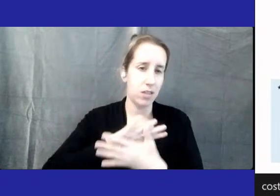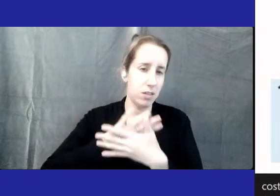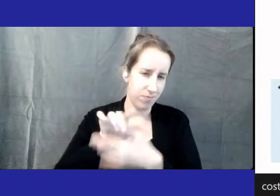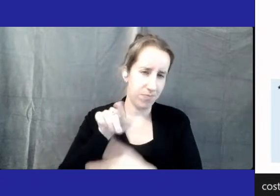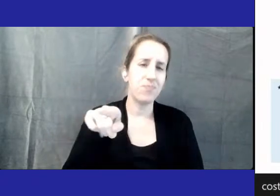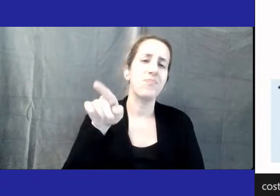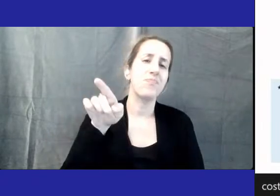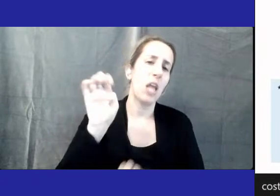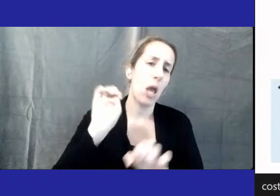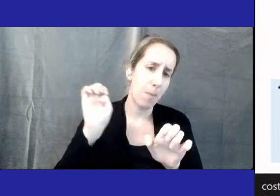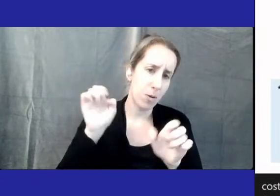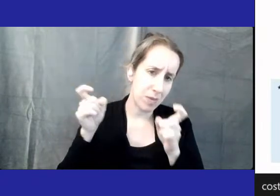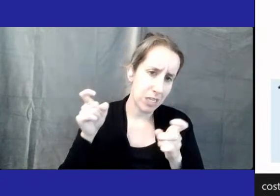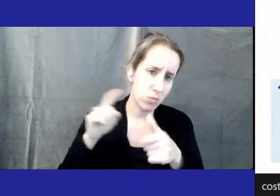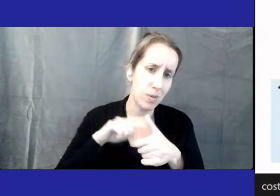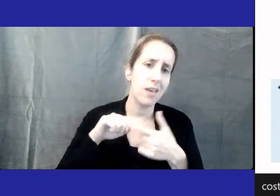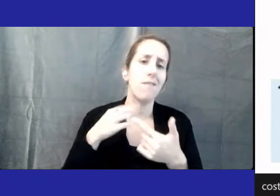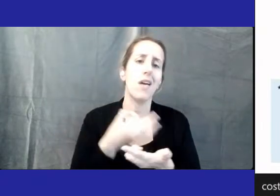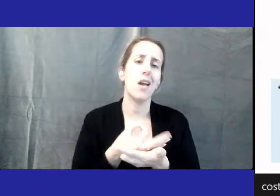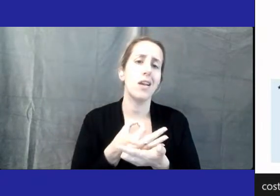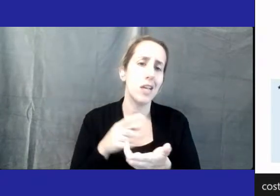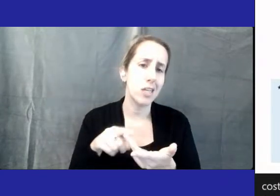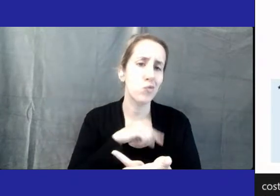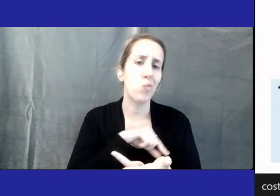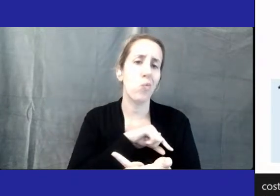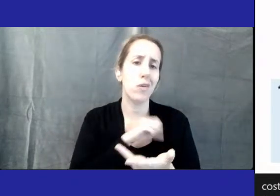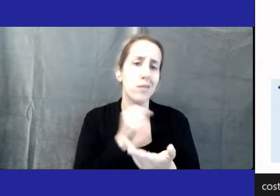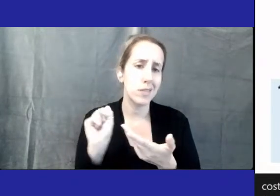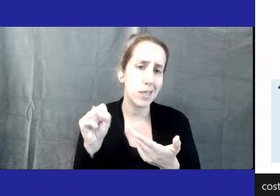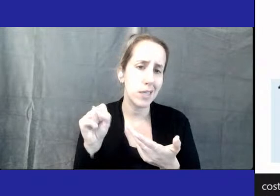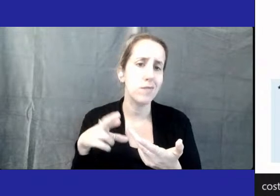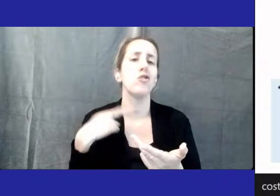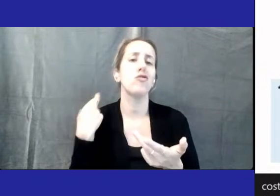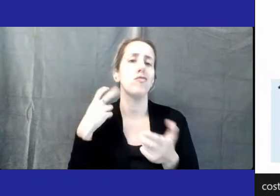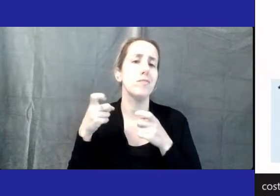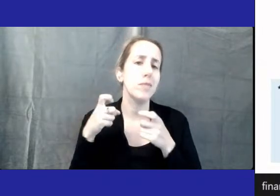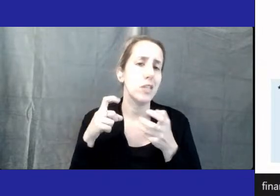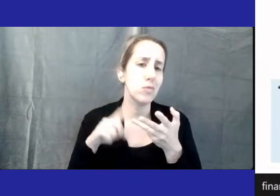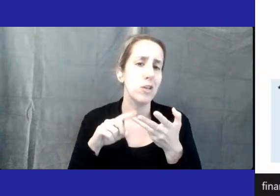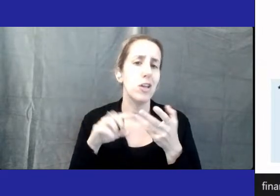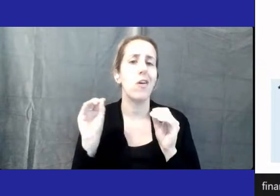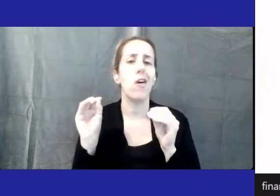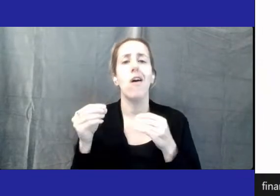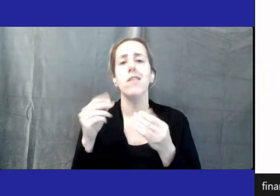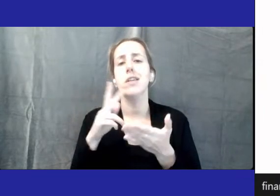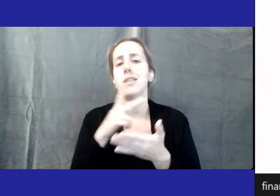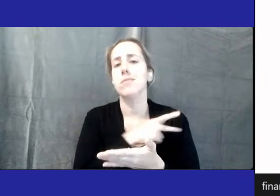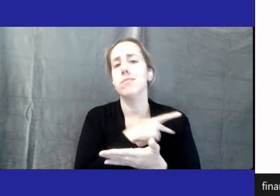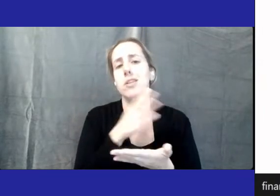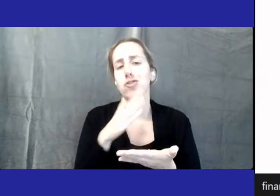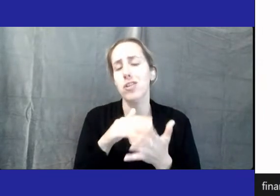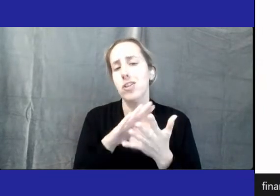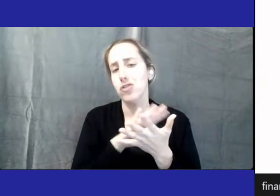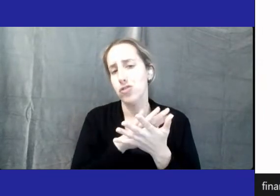management, the Office of Patient-Centered Care, community care, ambulatory care, and MMPA. Next slide, please.